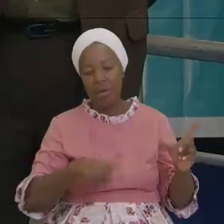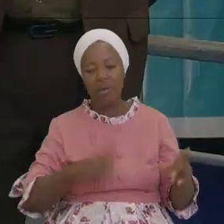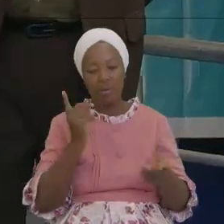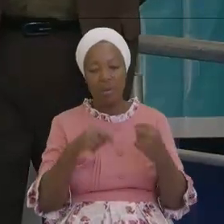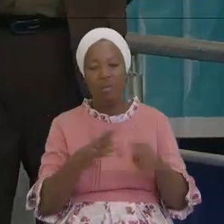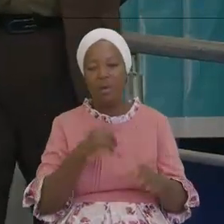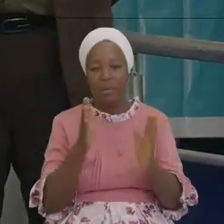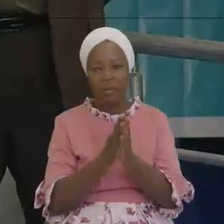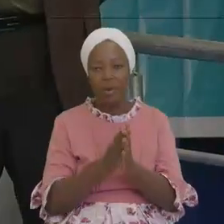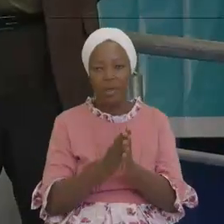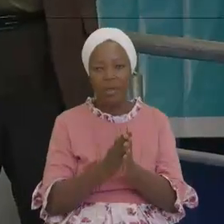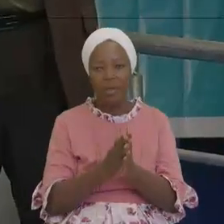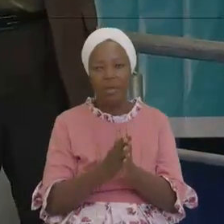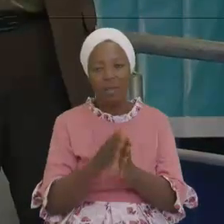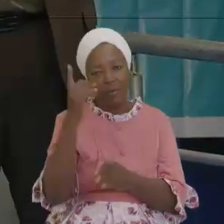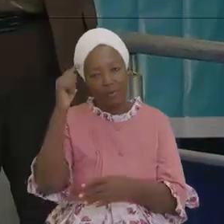for the sick.